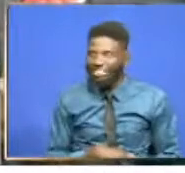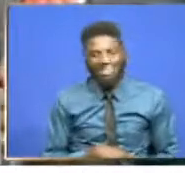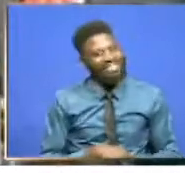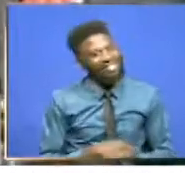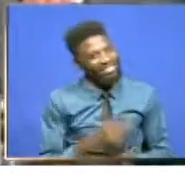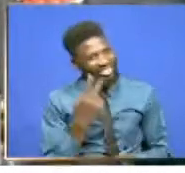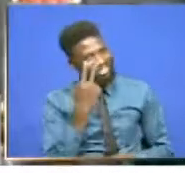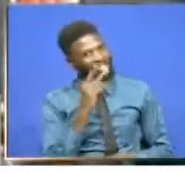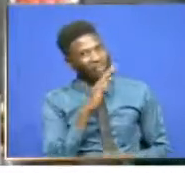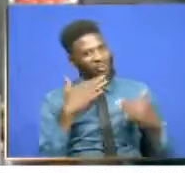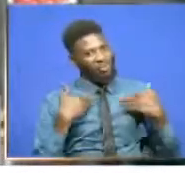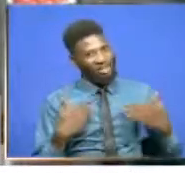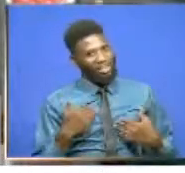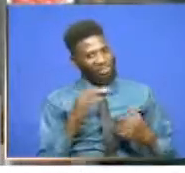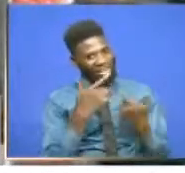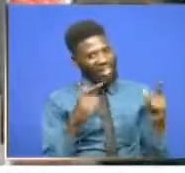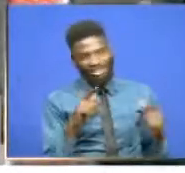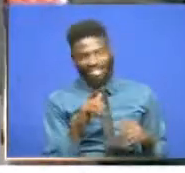want to ask you.